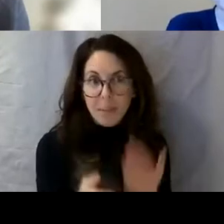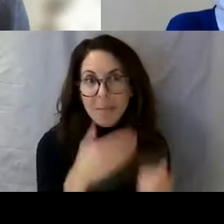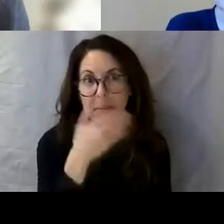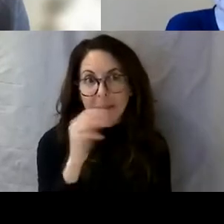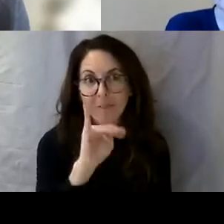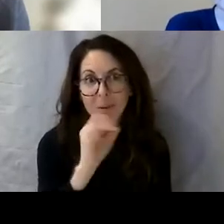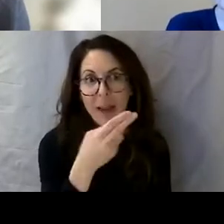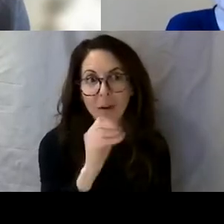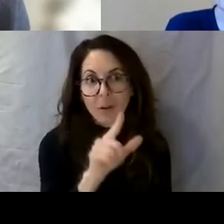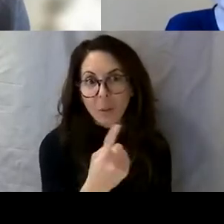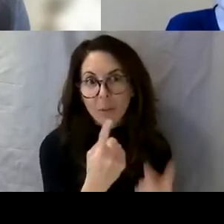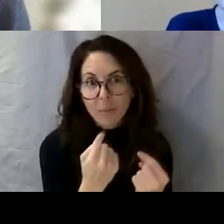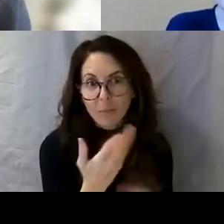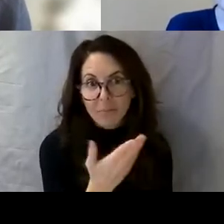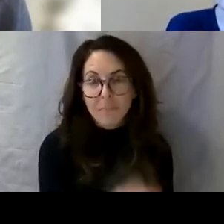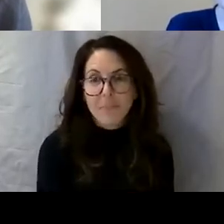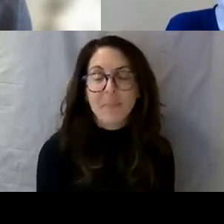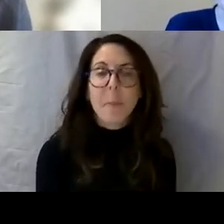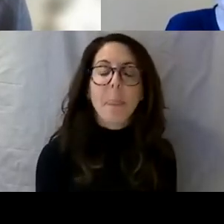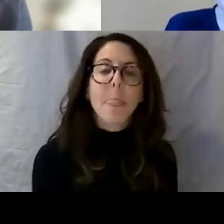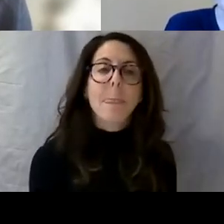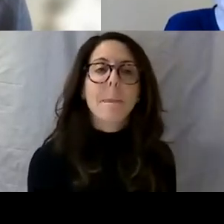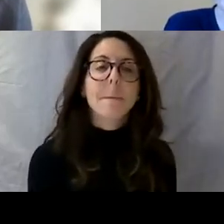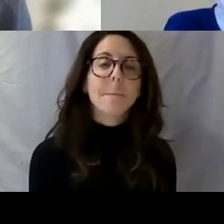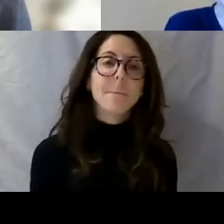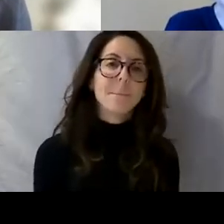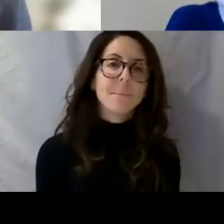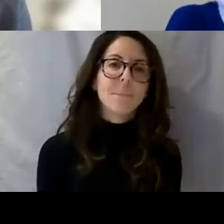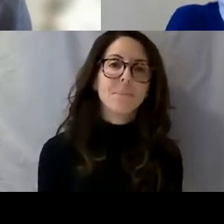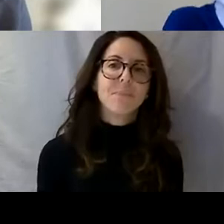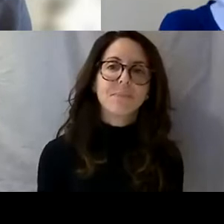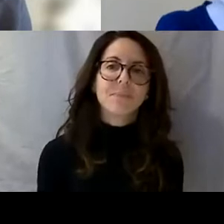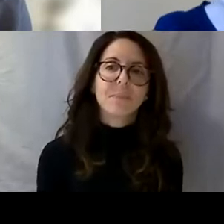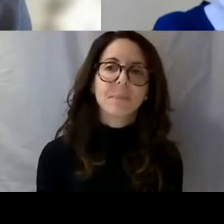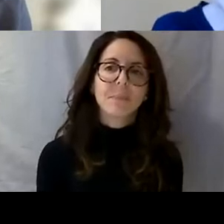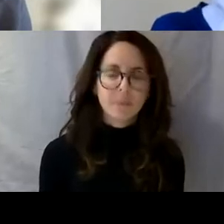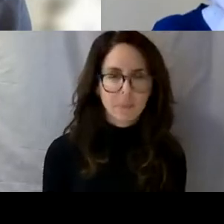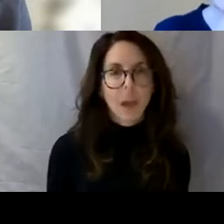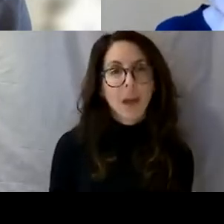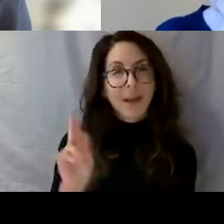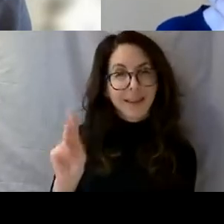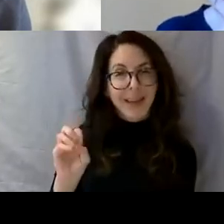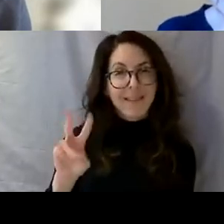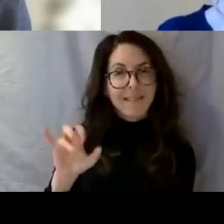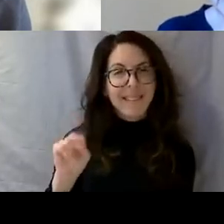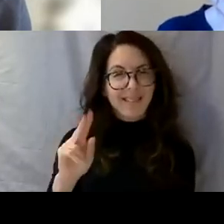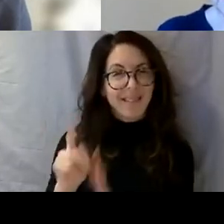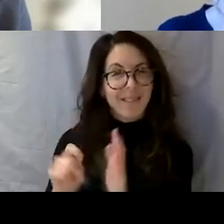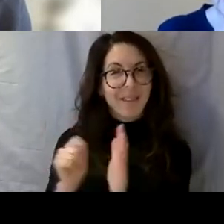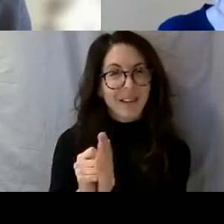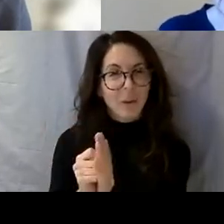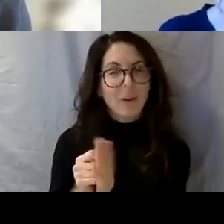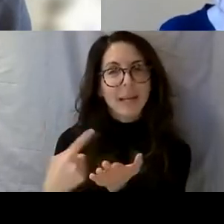provide some thoughts on. Kevin talked especially about the